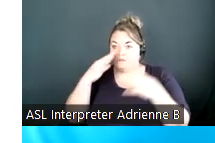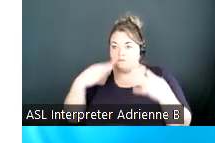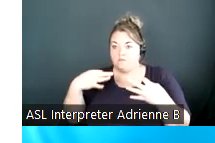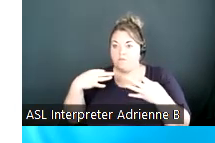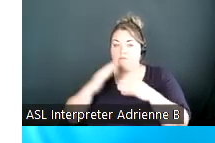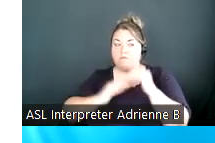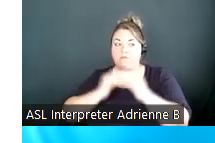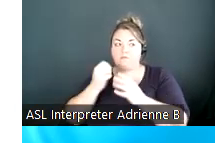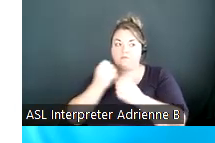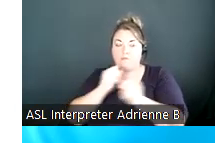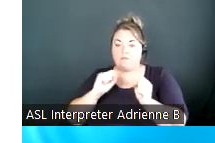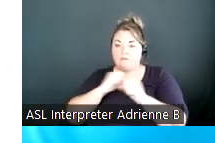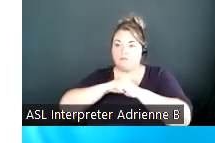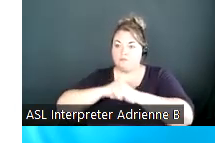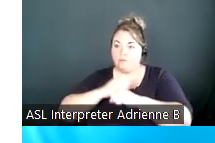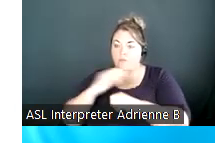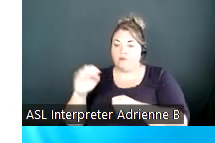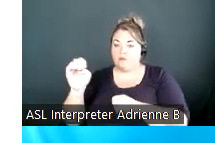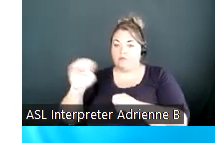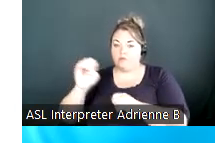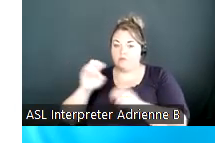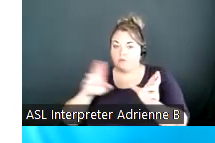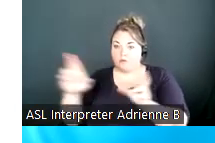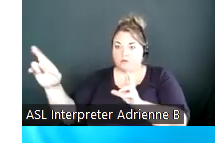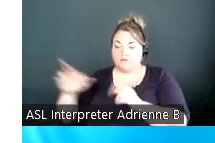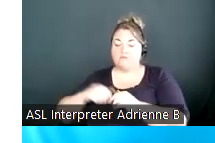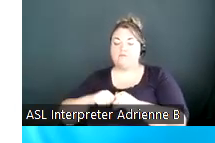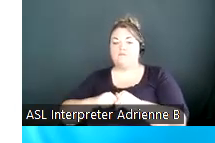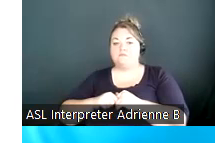and security, and emergency preparedness.